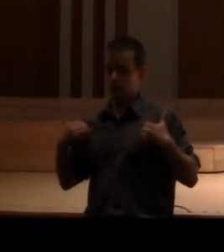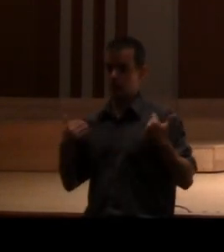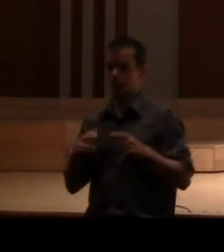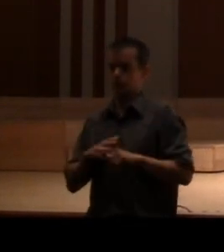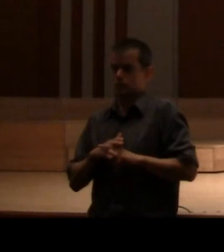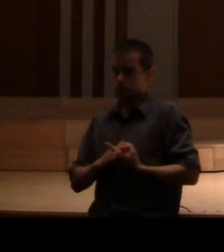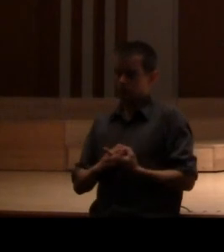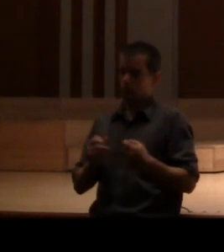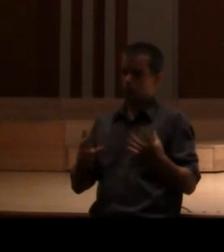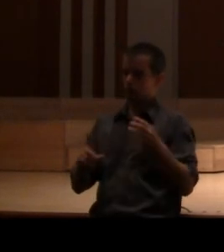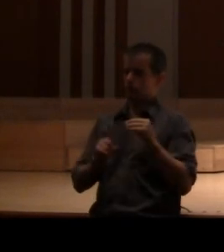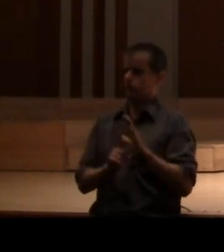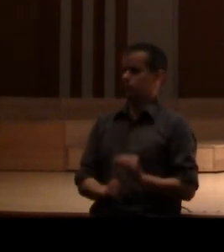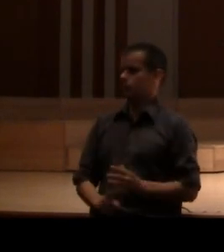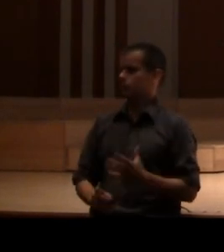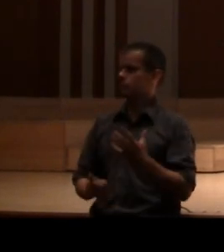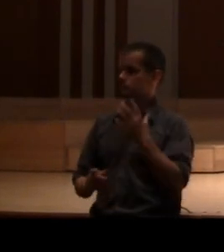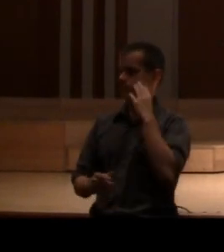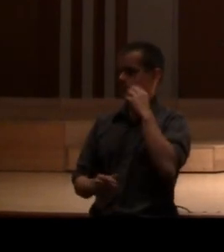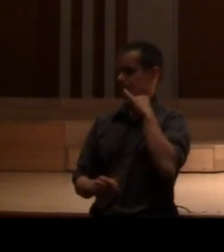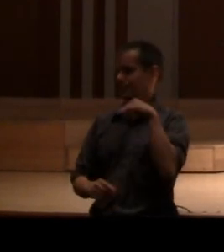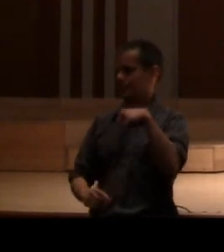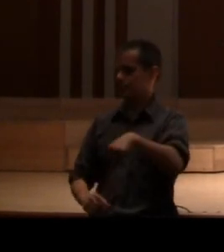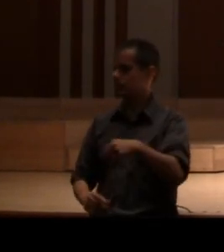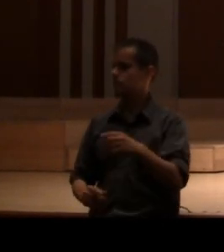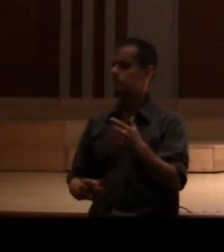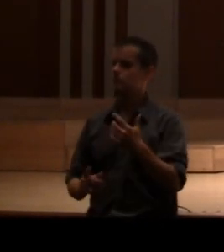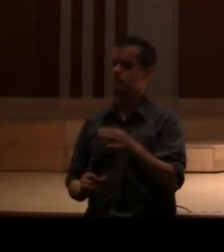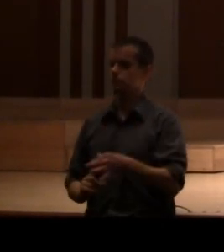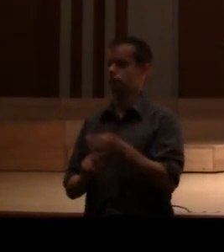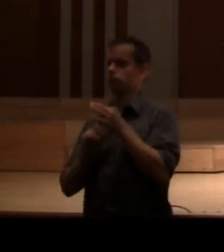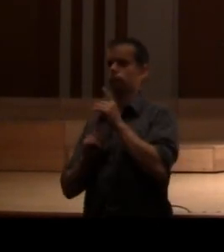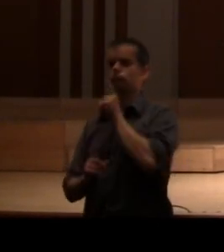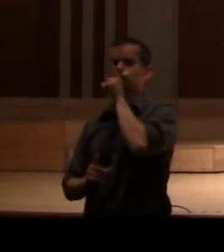the things that we discussed about. This authentic network, and the chance to